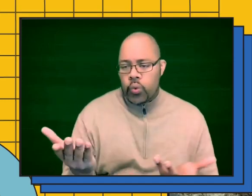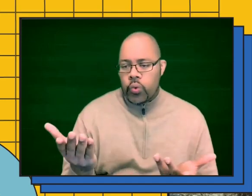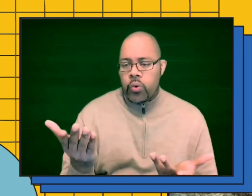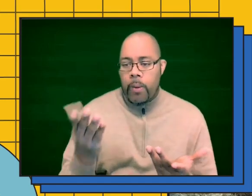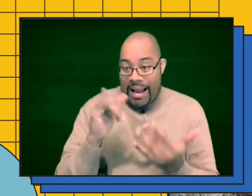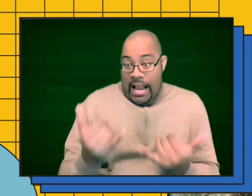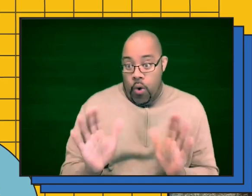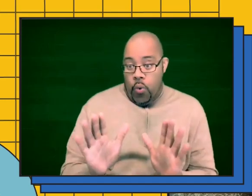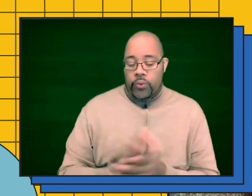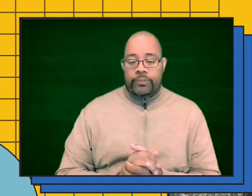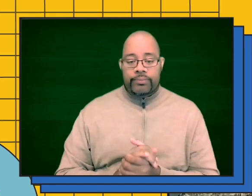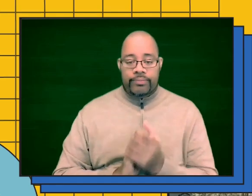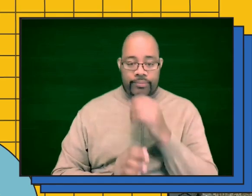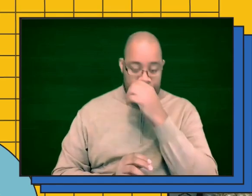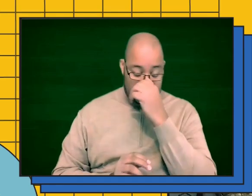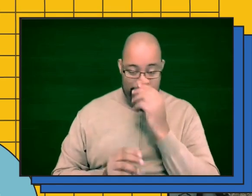you are by now.